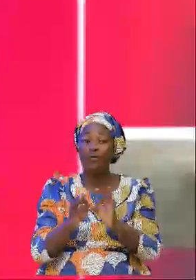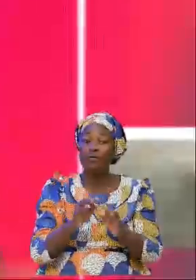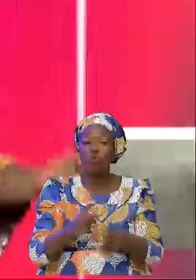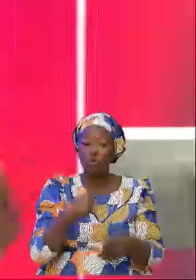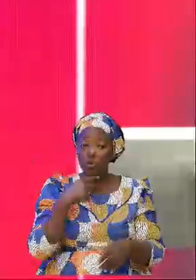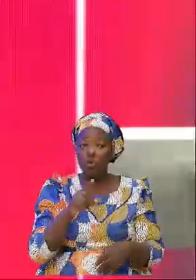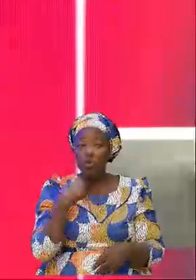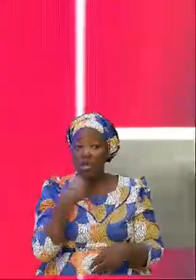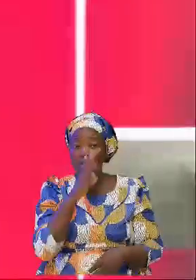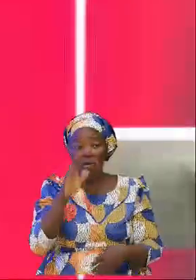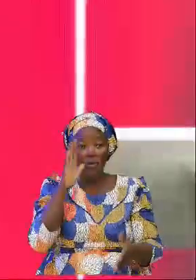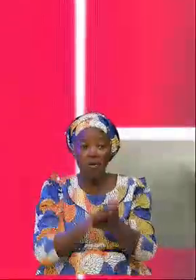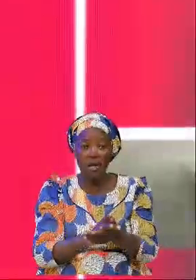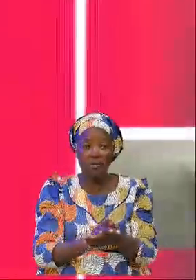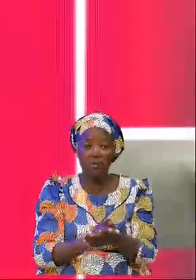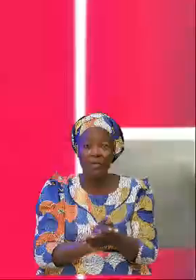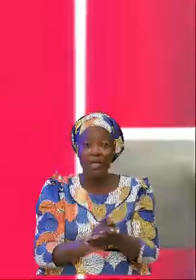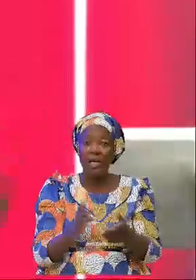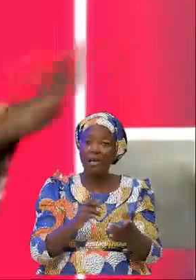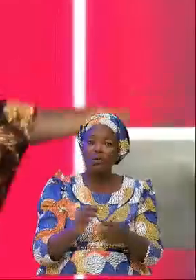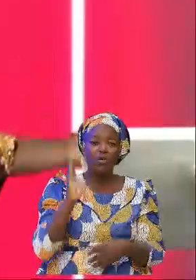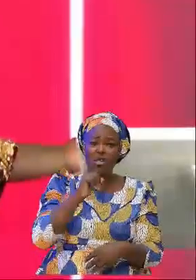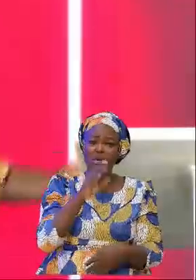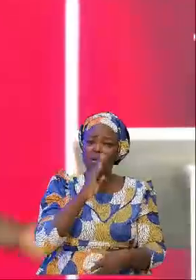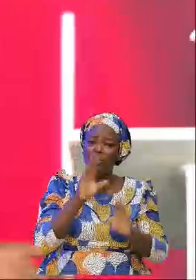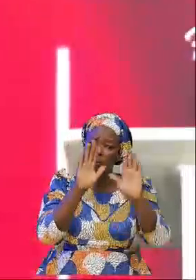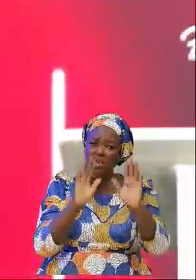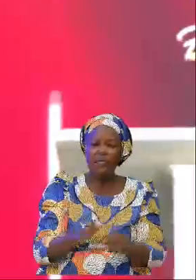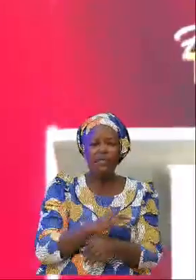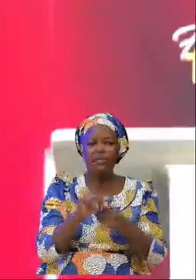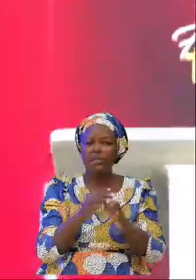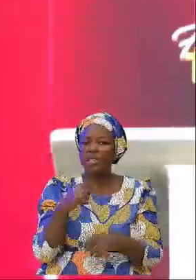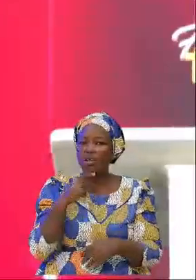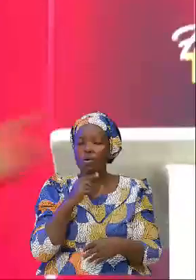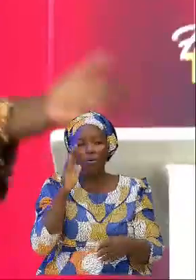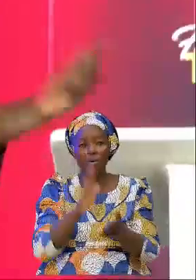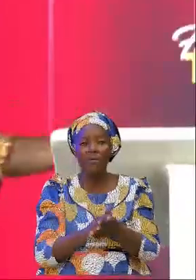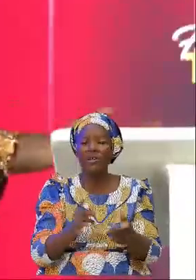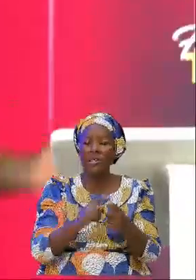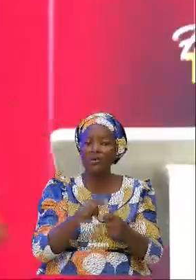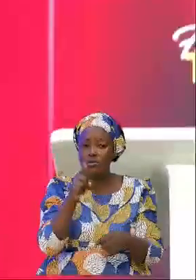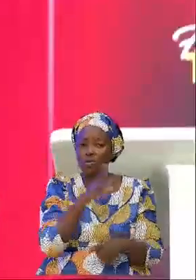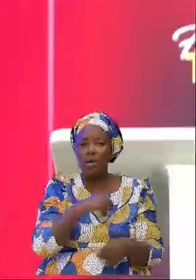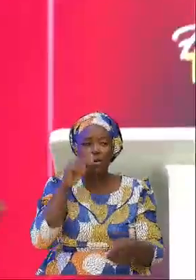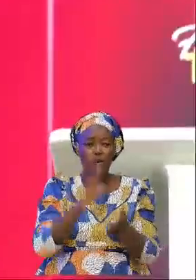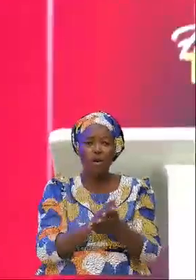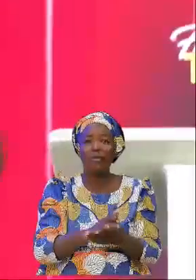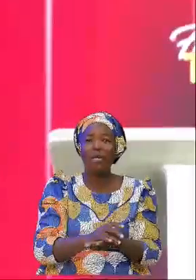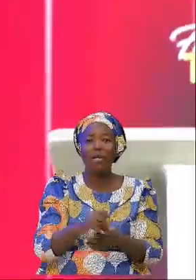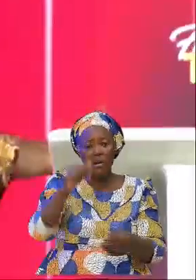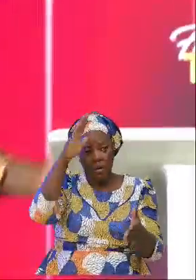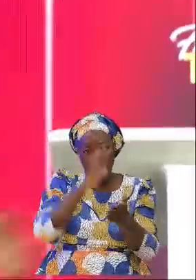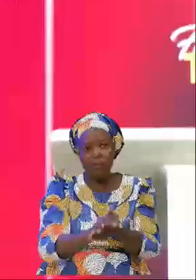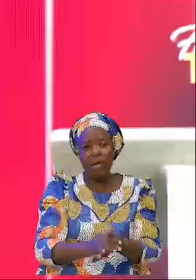come. This is our time. You tell your wife, this is the time. Wouldn't it be wonderful that you give your life to the Lord